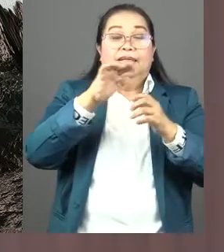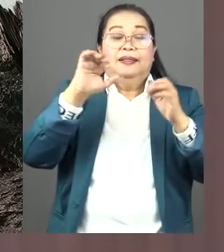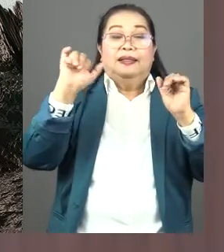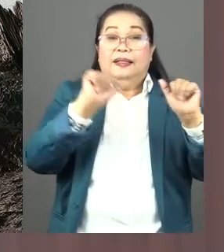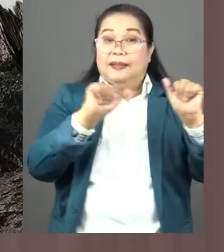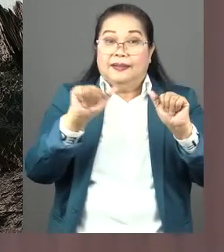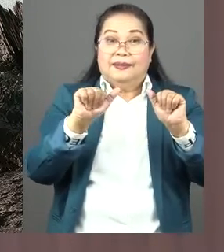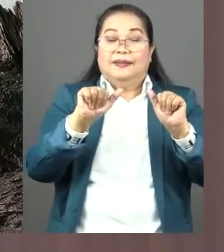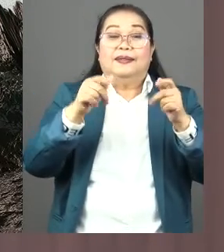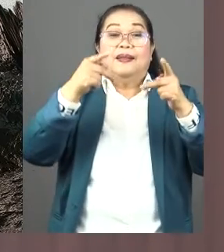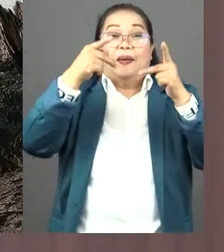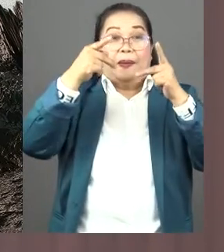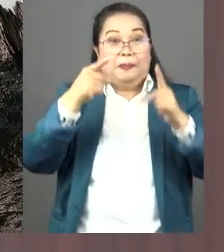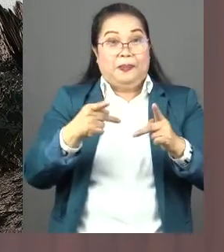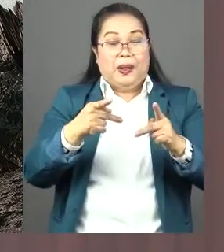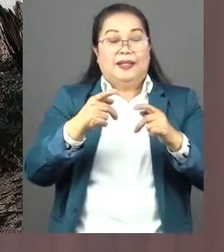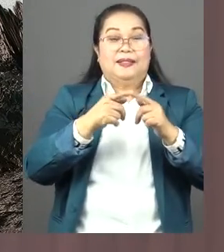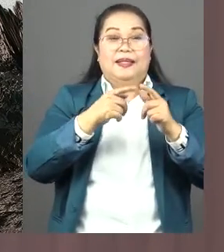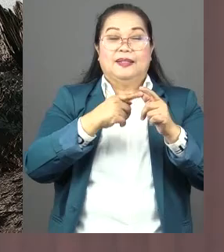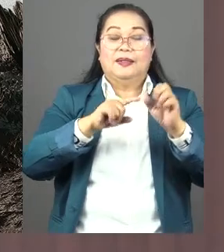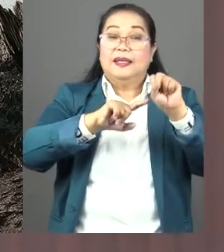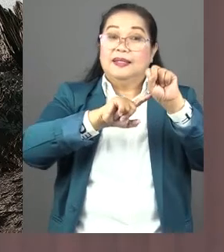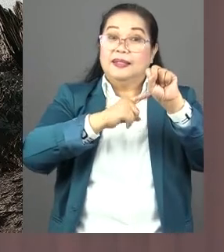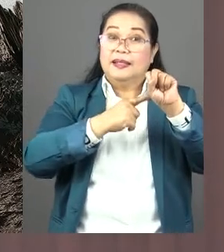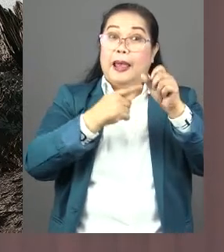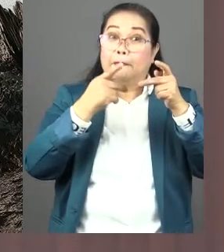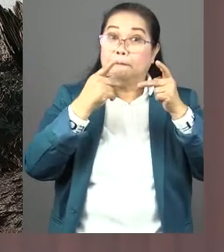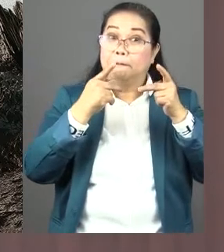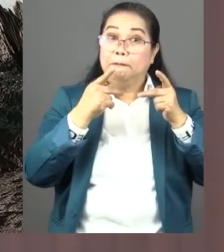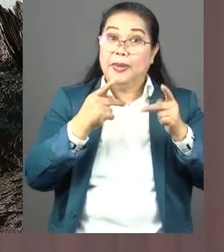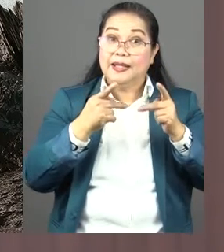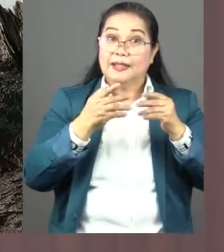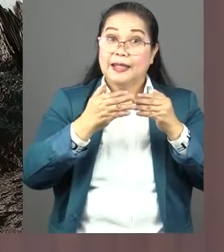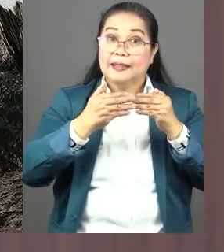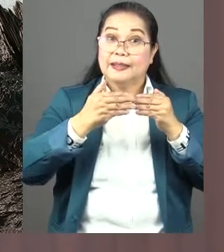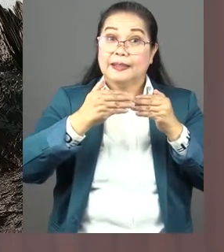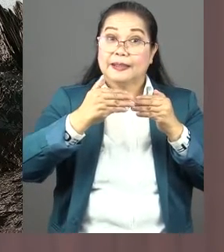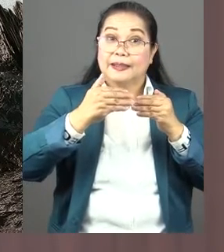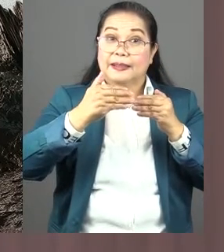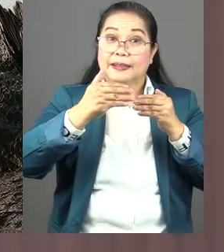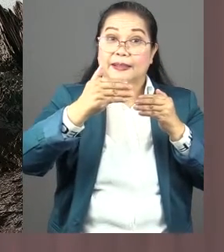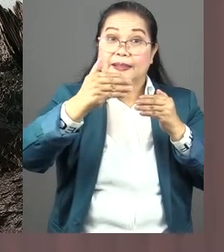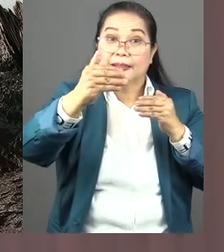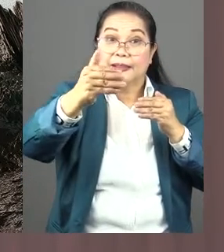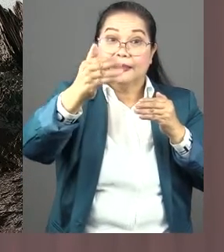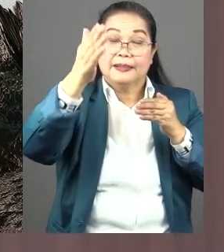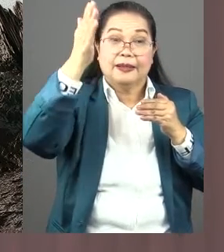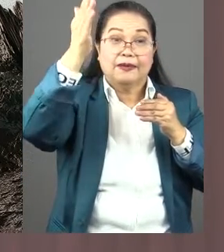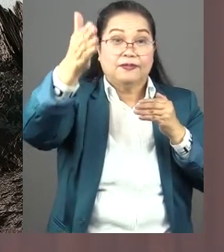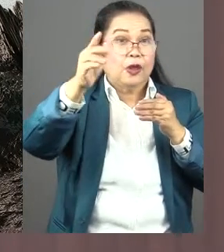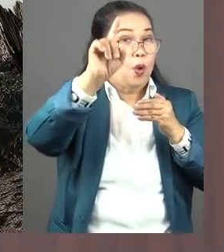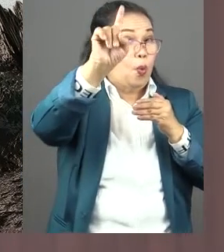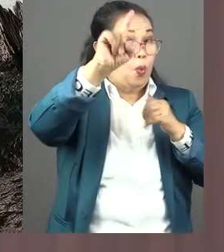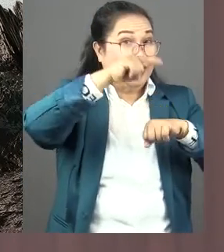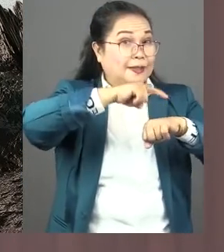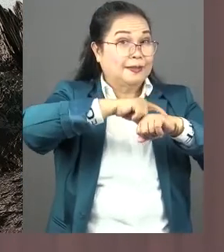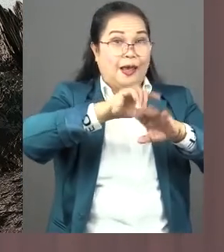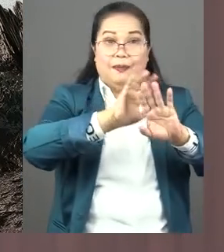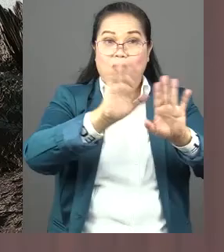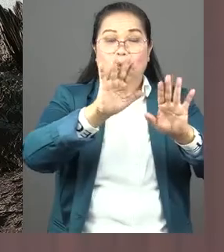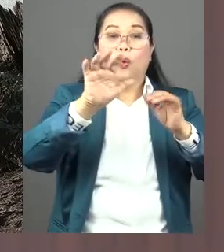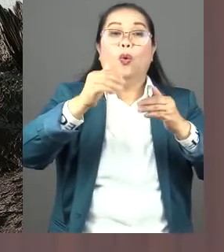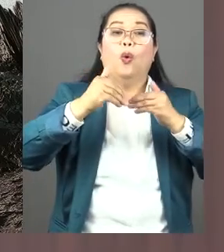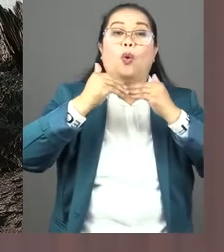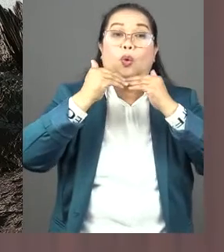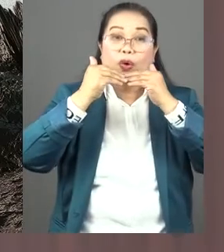active, it's present, and it starts in the present, it continues till the future. It's not a one-time thing, it's a